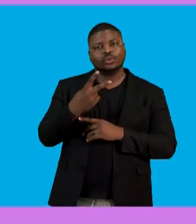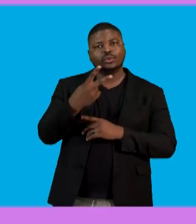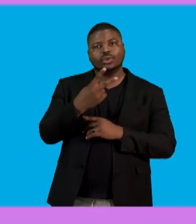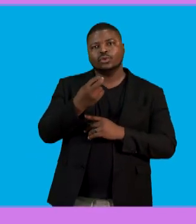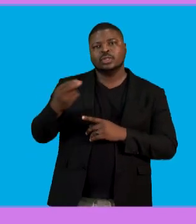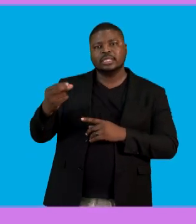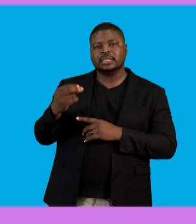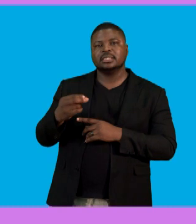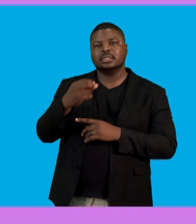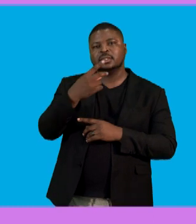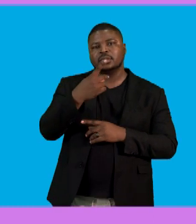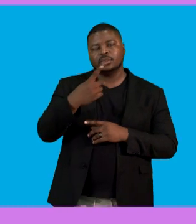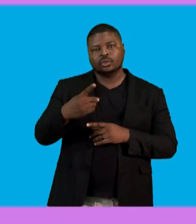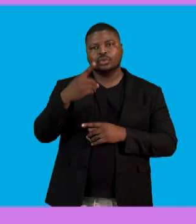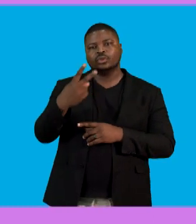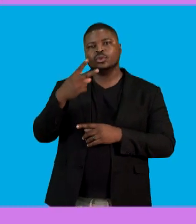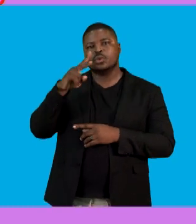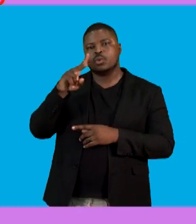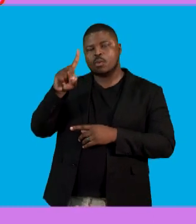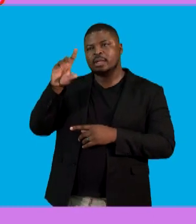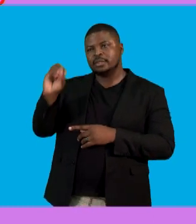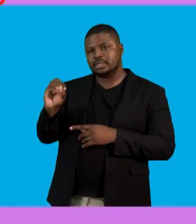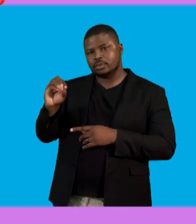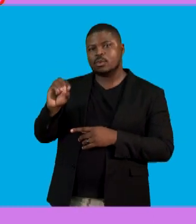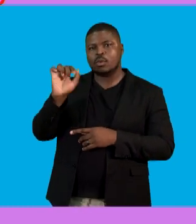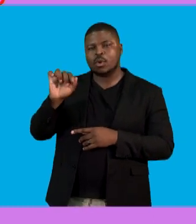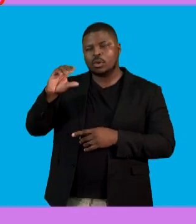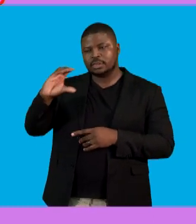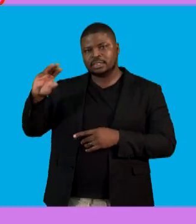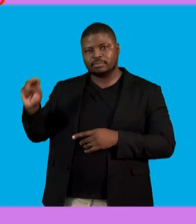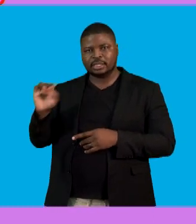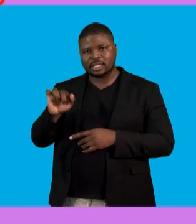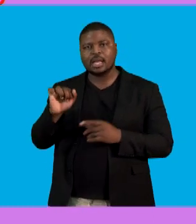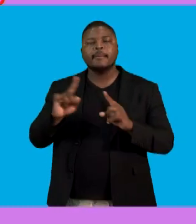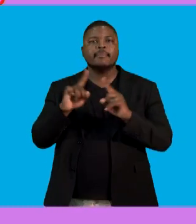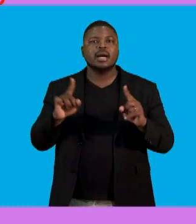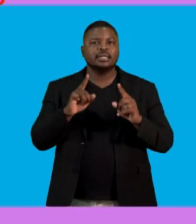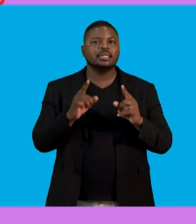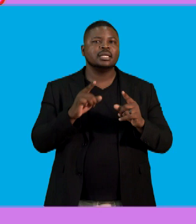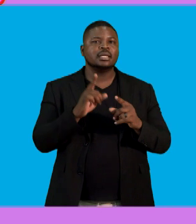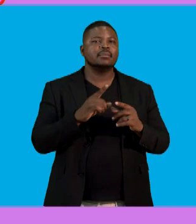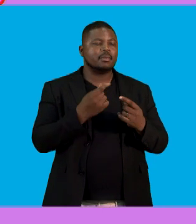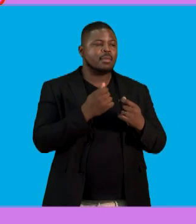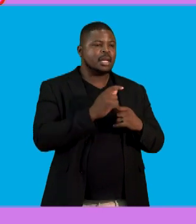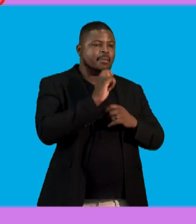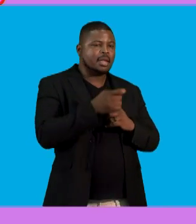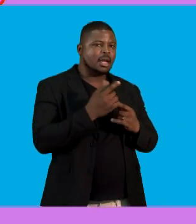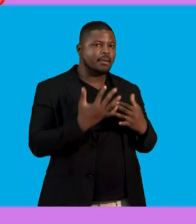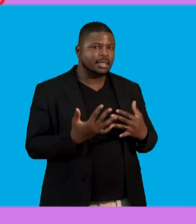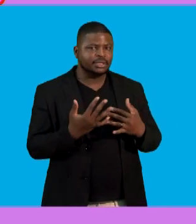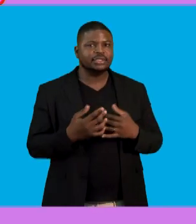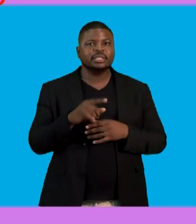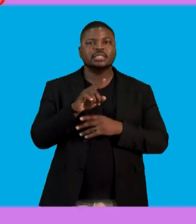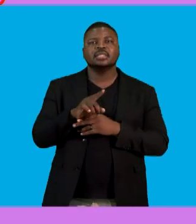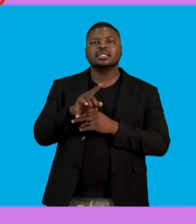centimeters. 210 centimeters. This is the amount of wood that we want. But it costs how much? It costs R7.50 per centimeter.